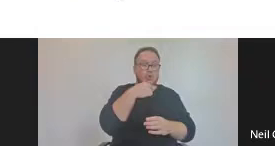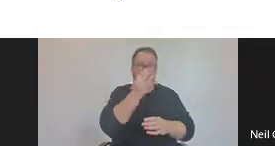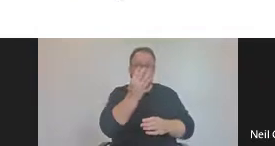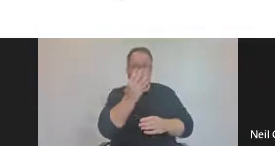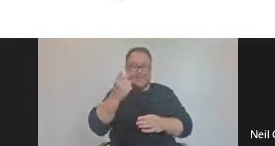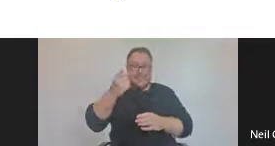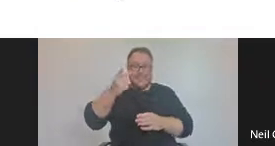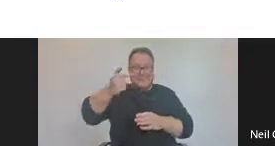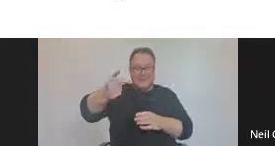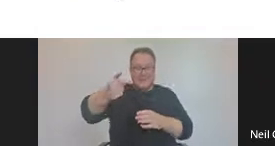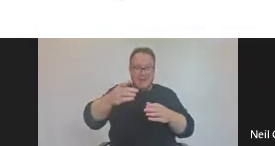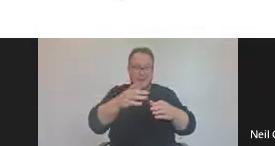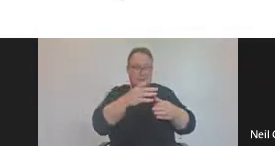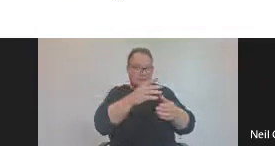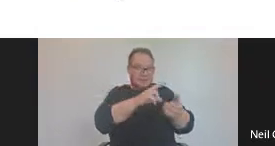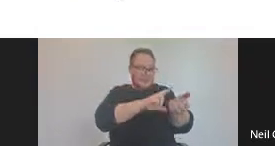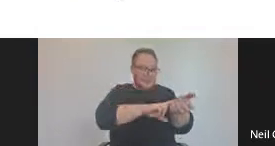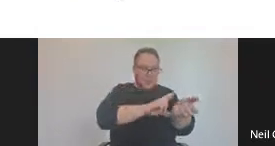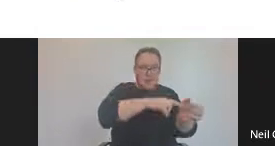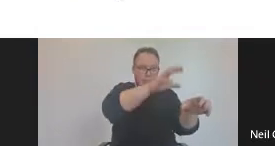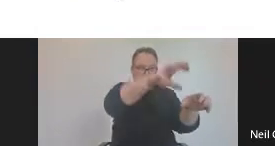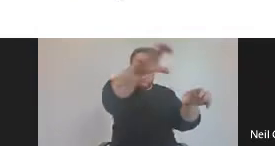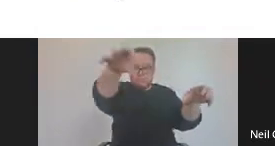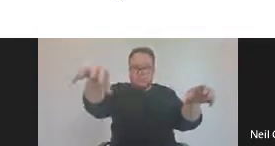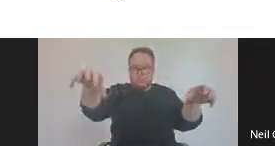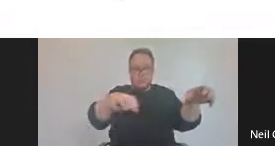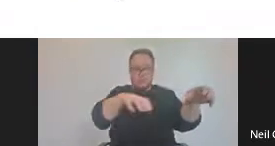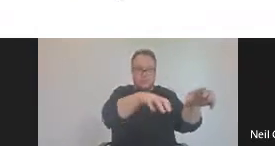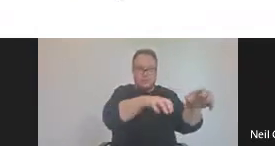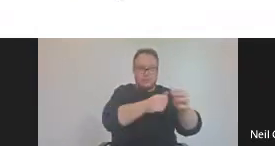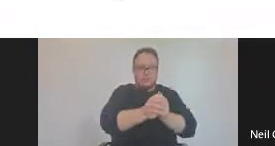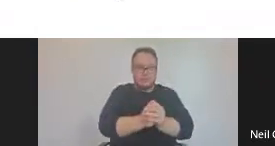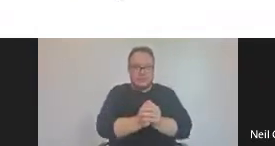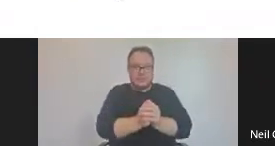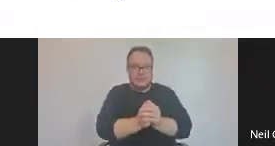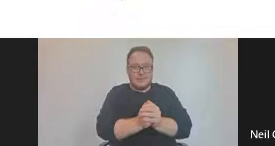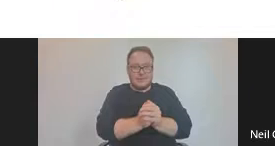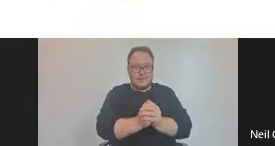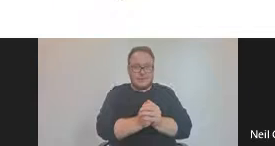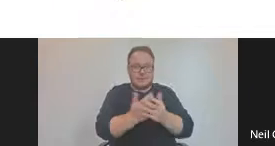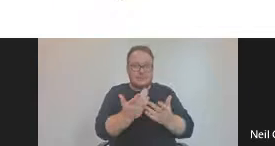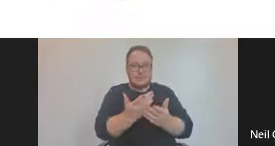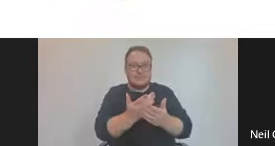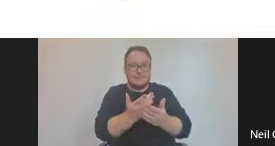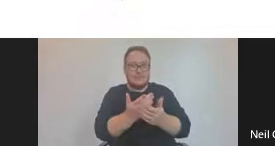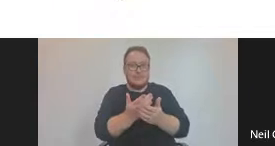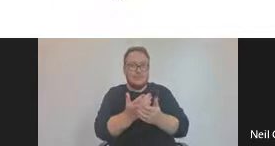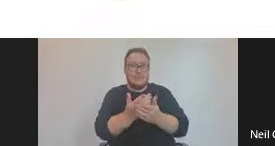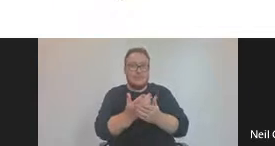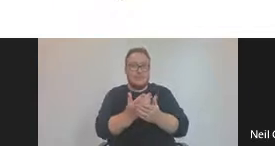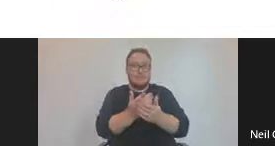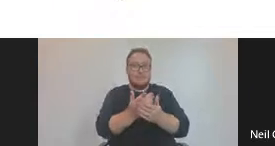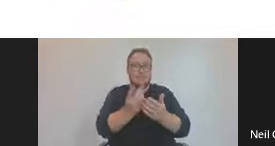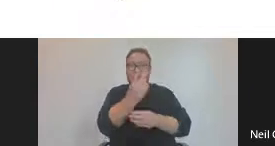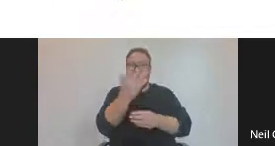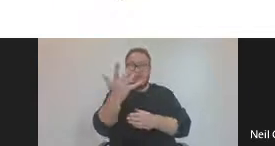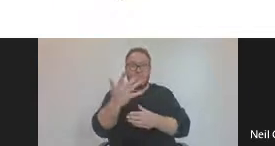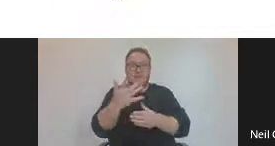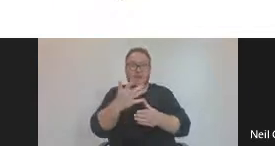are part of 25 primary care networks, which you'll probably have heard being addressed to as